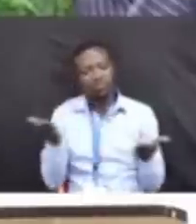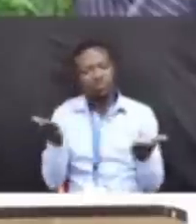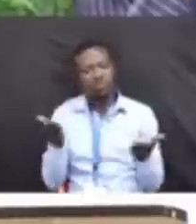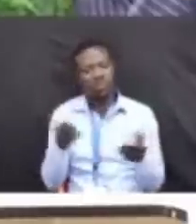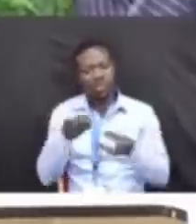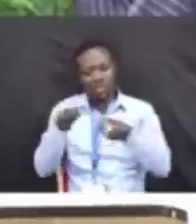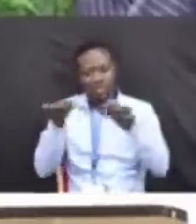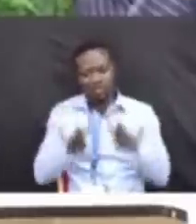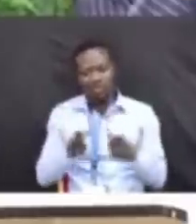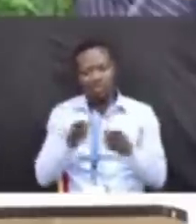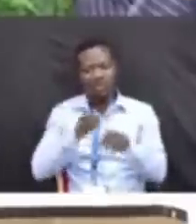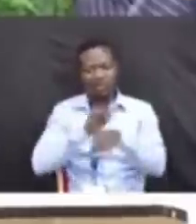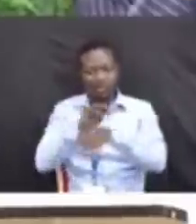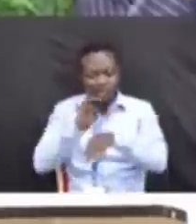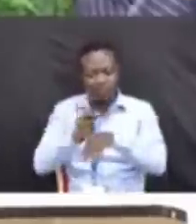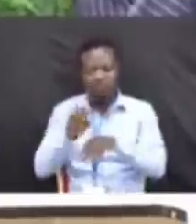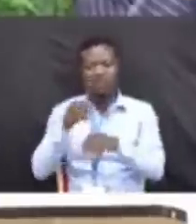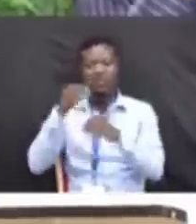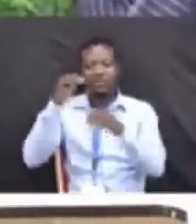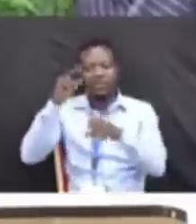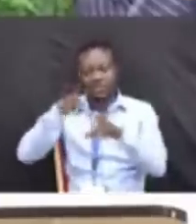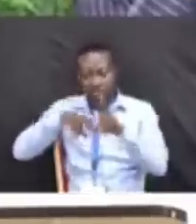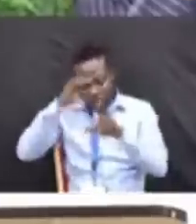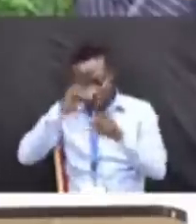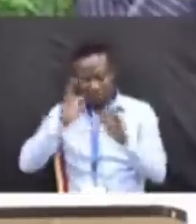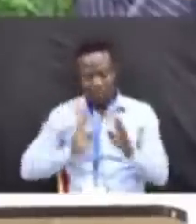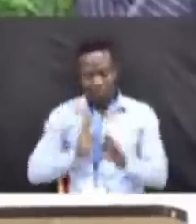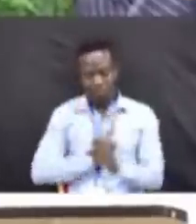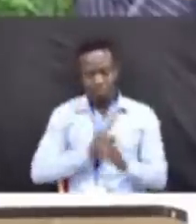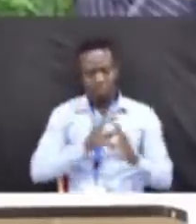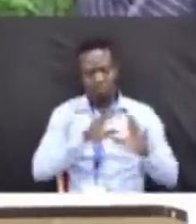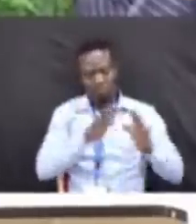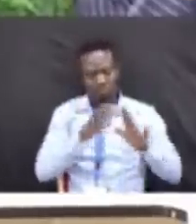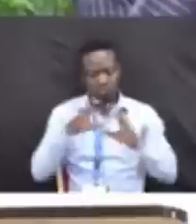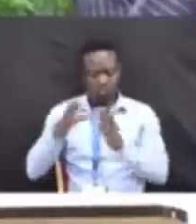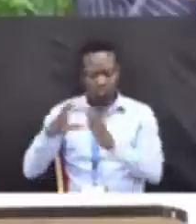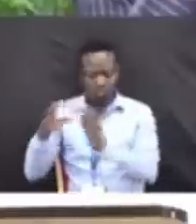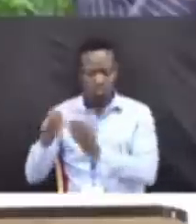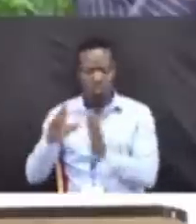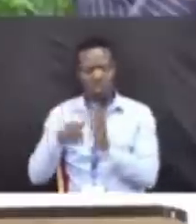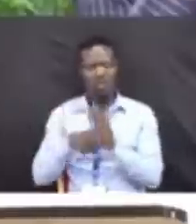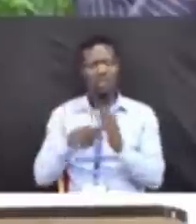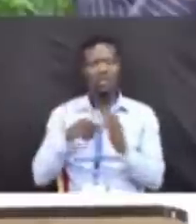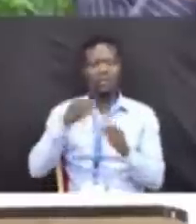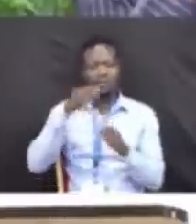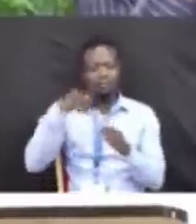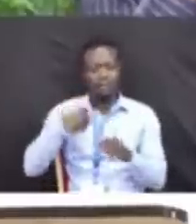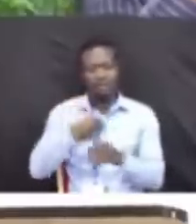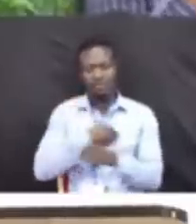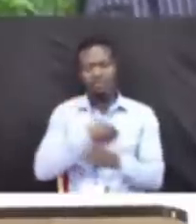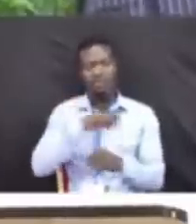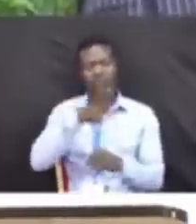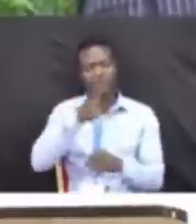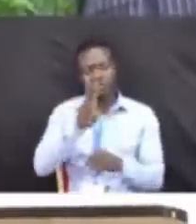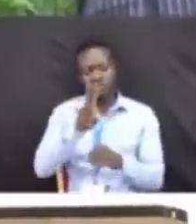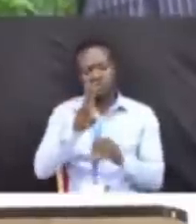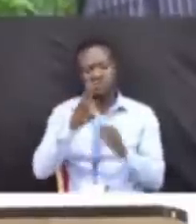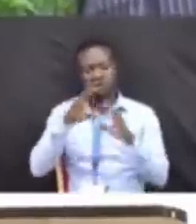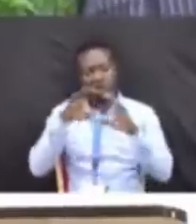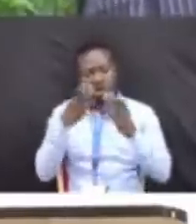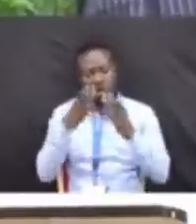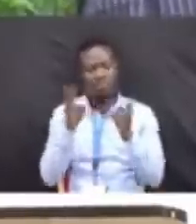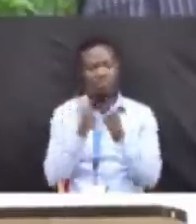of ministries, chairmen of boards and committees, and the members of the 46th General Council meetings, ladies